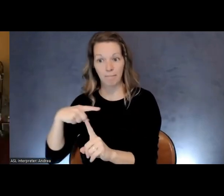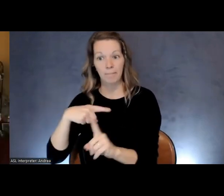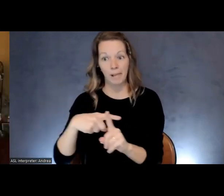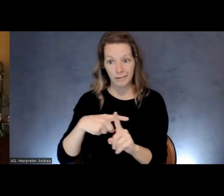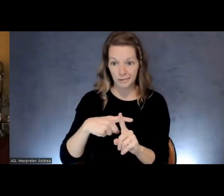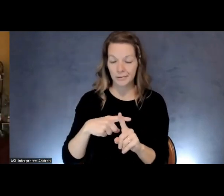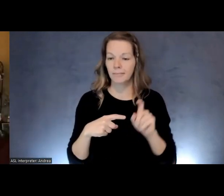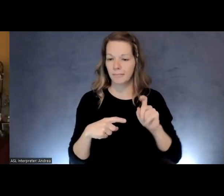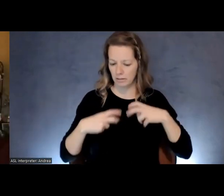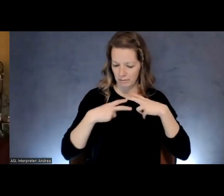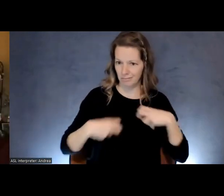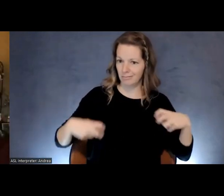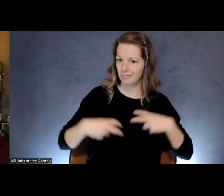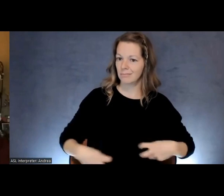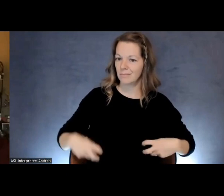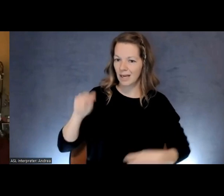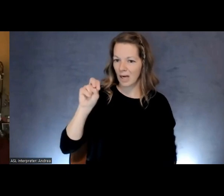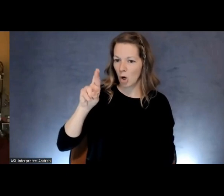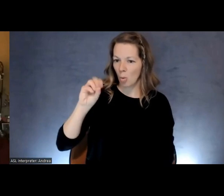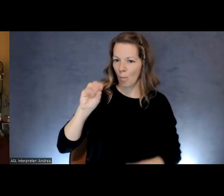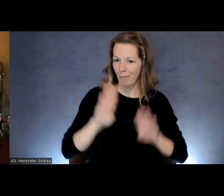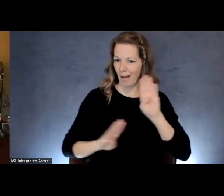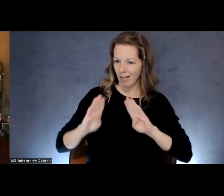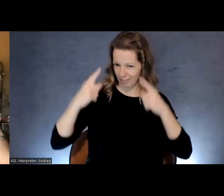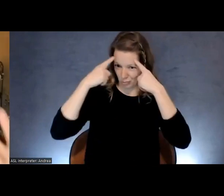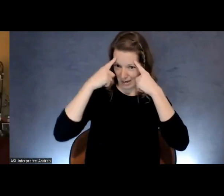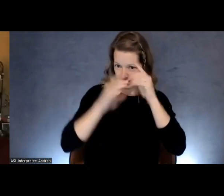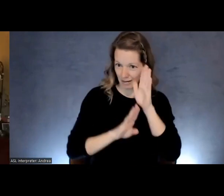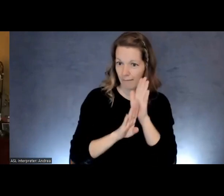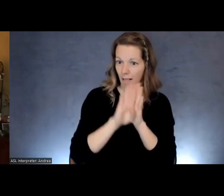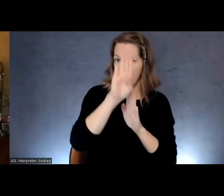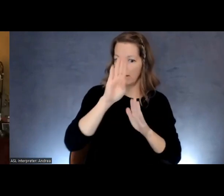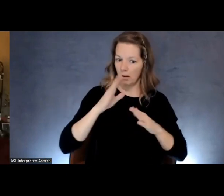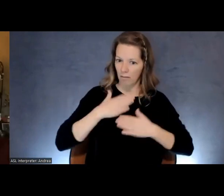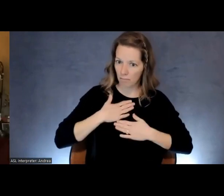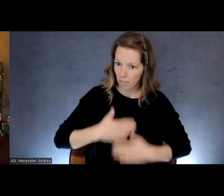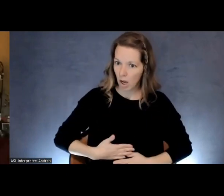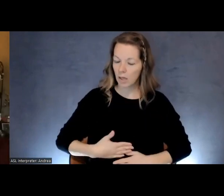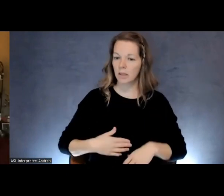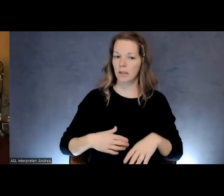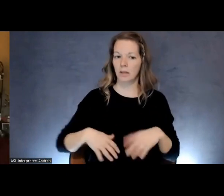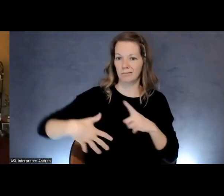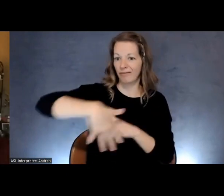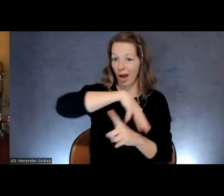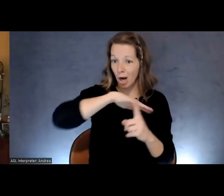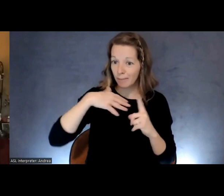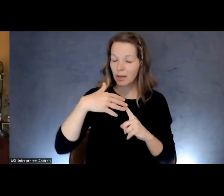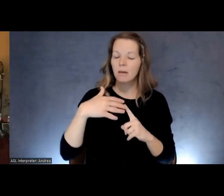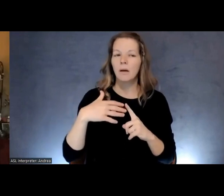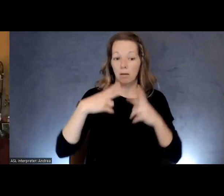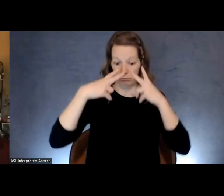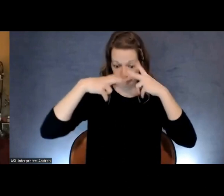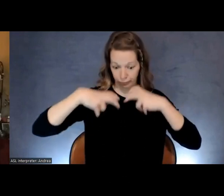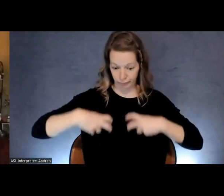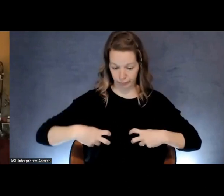look at the interpersonal neurobiology of our development. And in the interpersonal neurobiology of our development, we'll get the